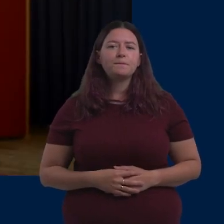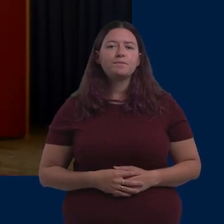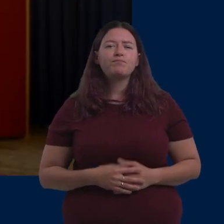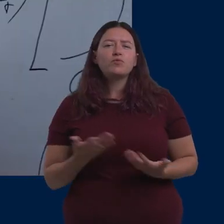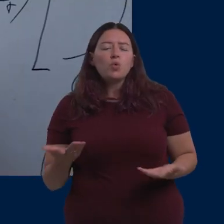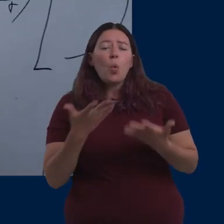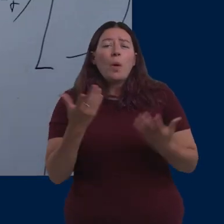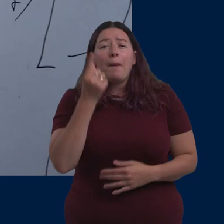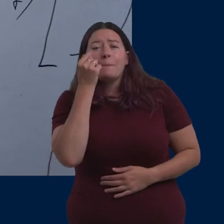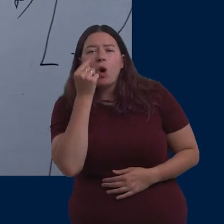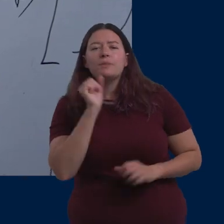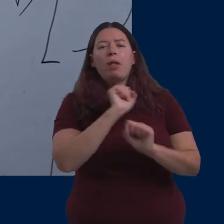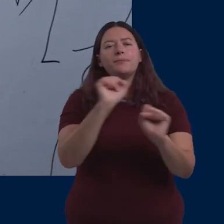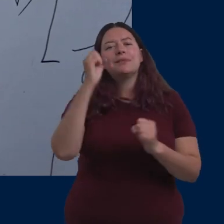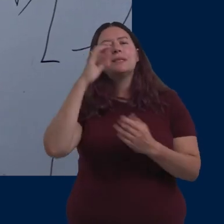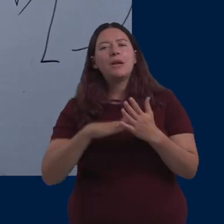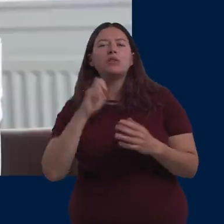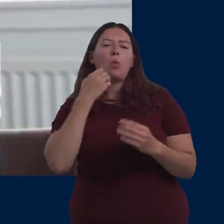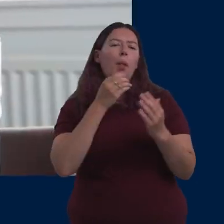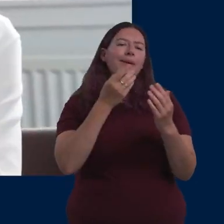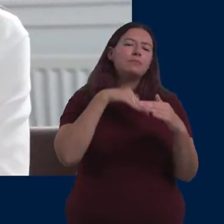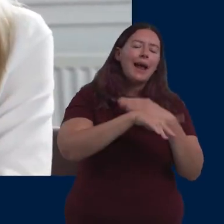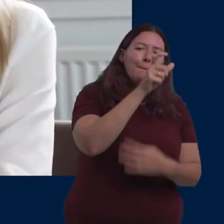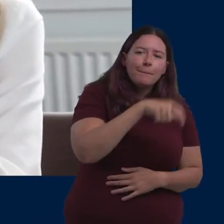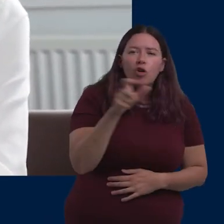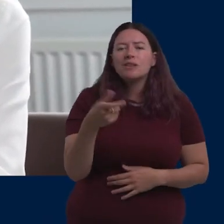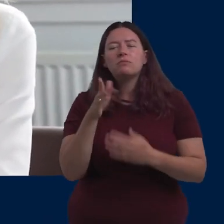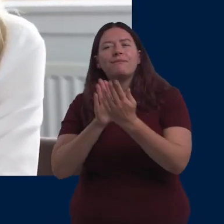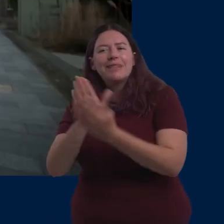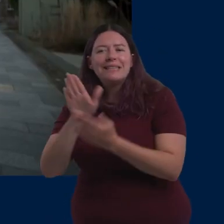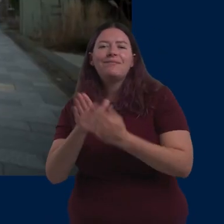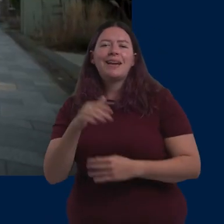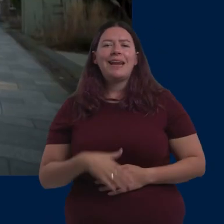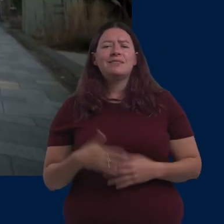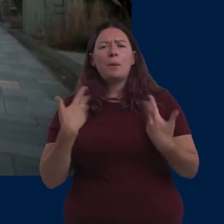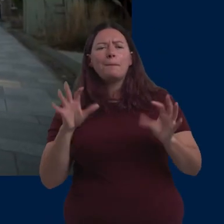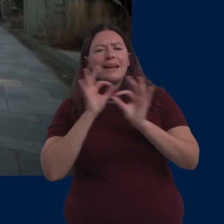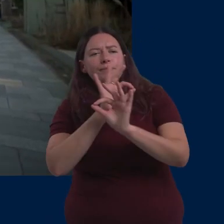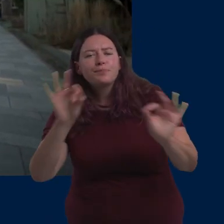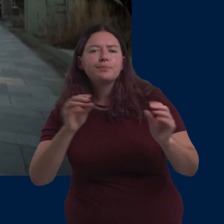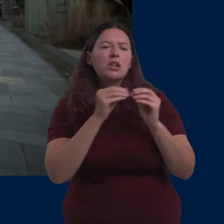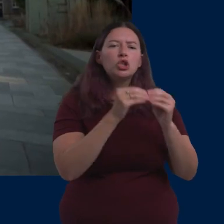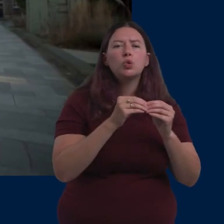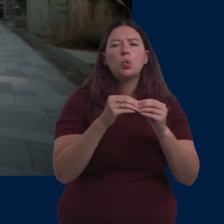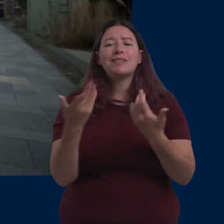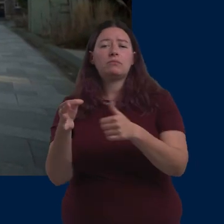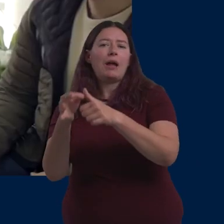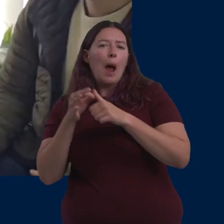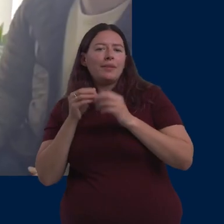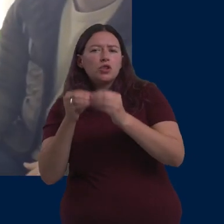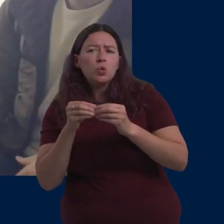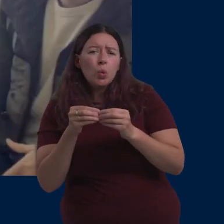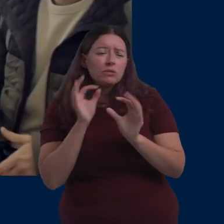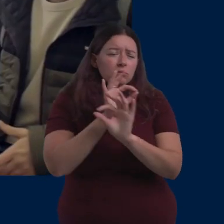As much as possible of your experience here will be in person or face to face. We know from surveys of student and applicant